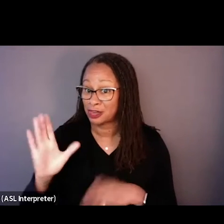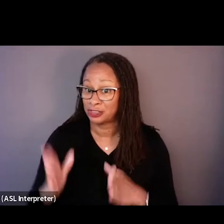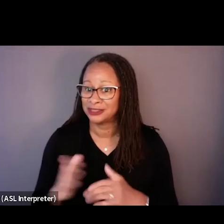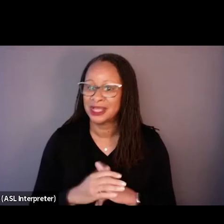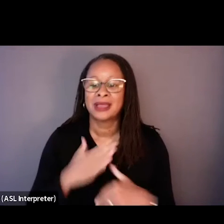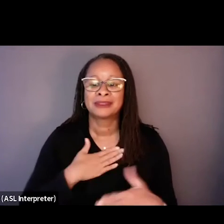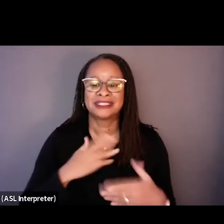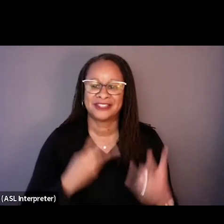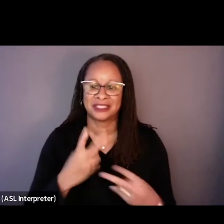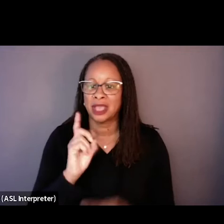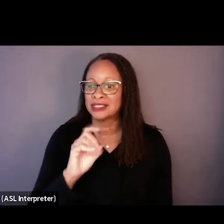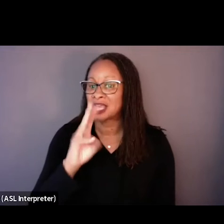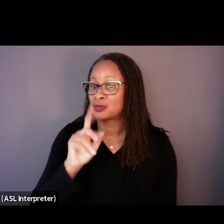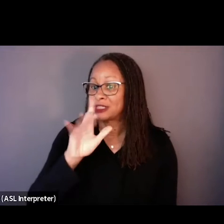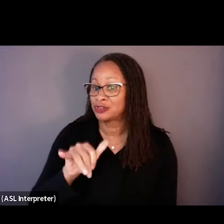Please visit